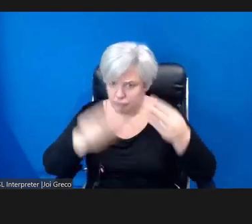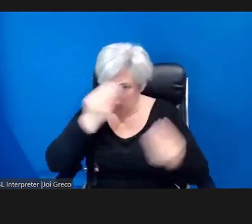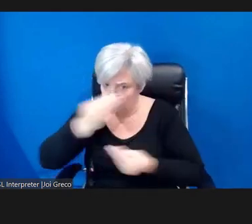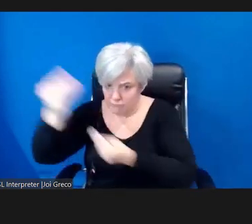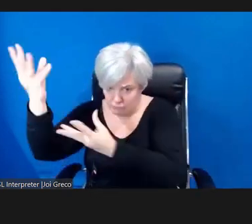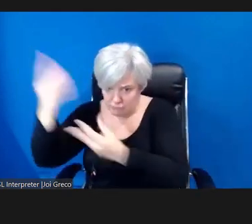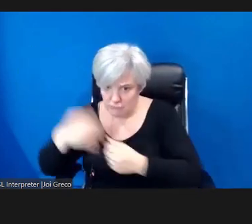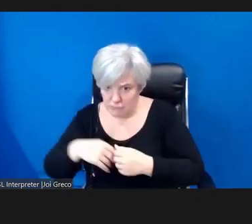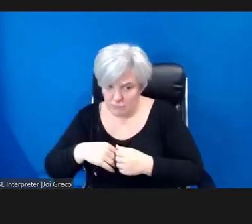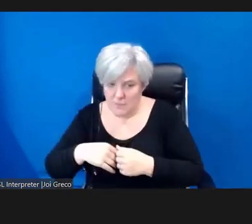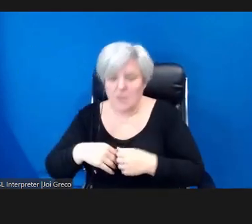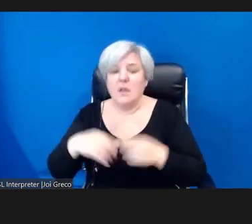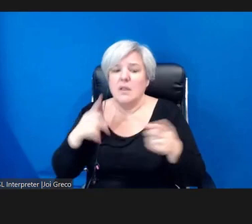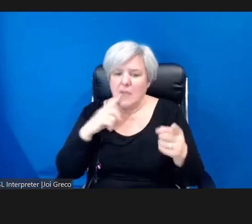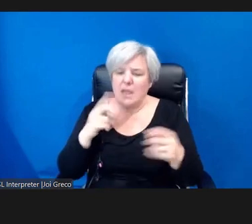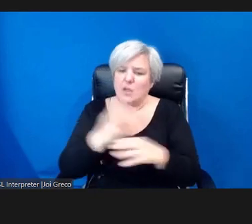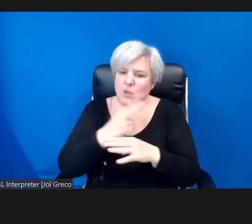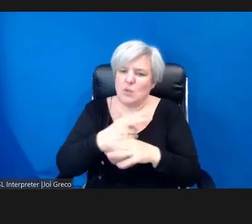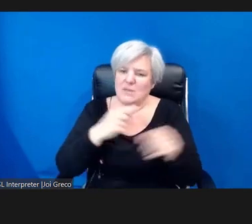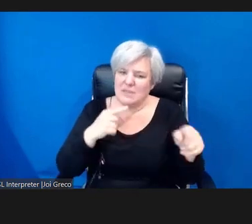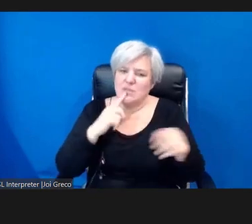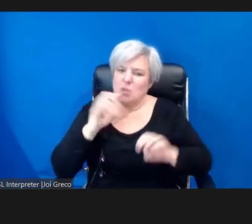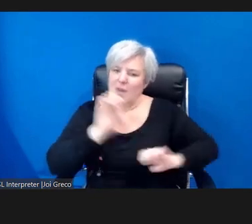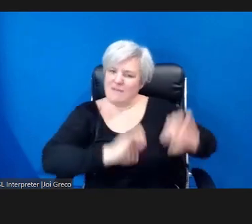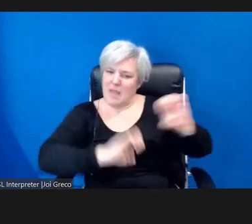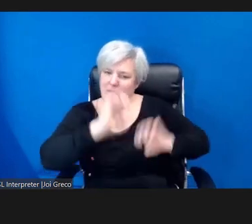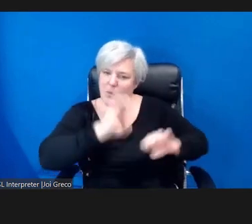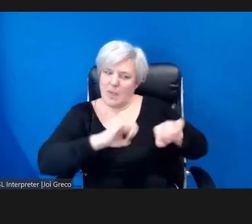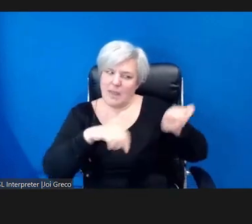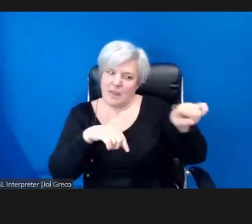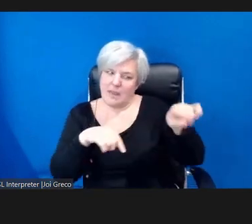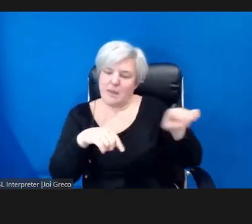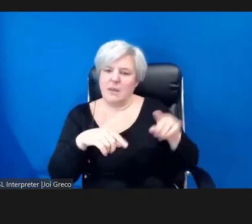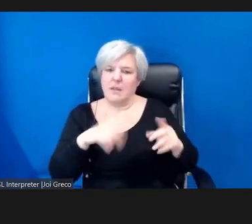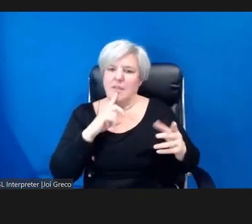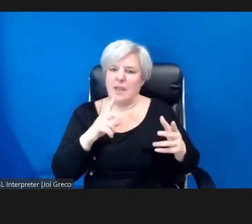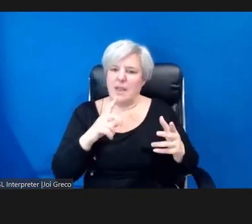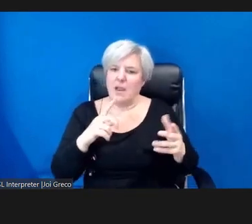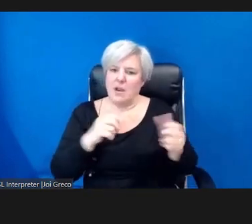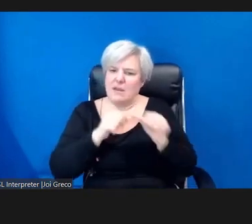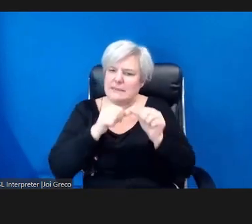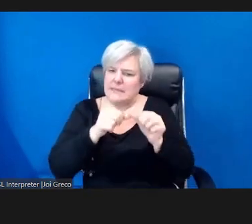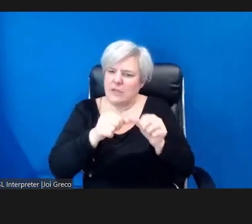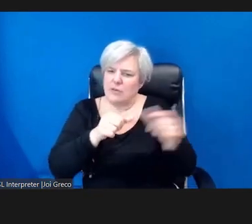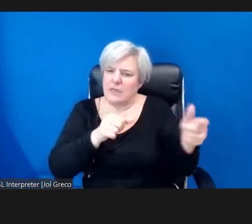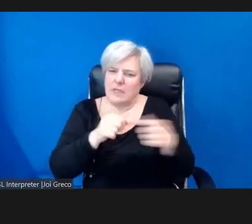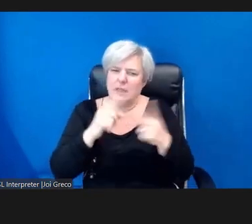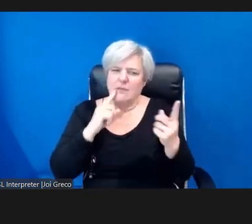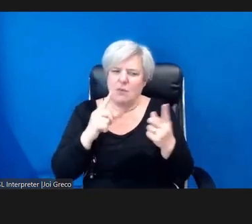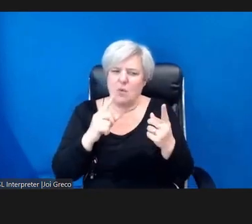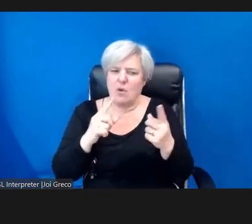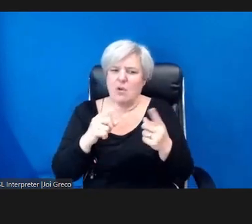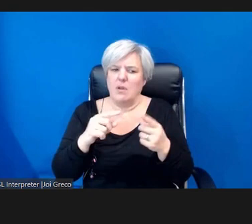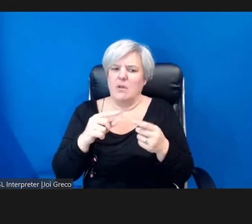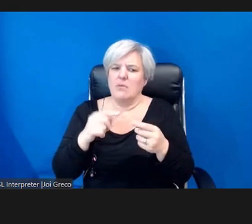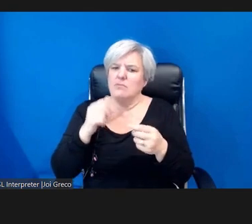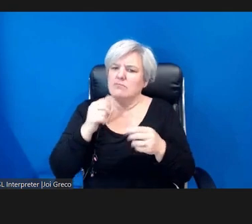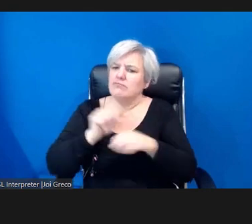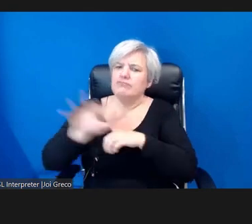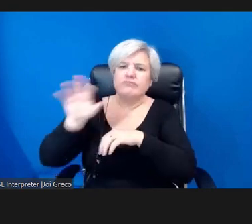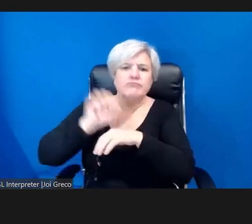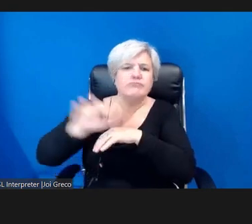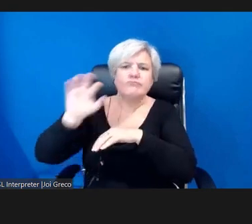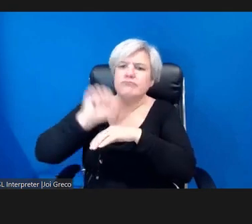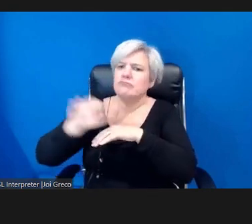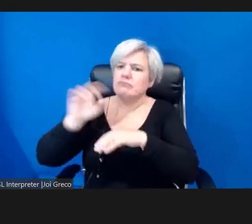Use this as an opportunity to evaluate and discuss the integrity of their routine data submissions,